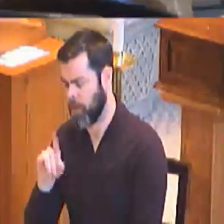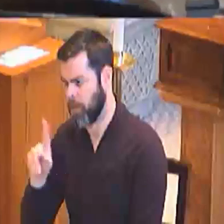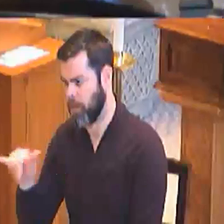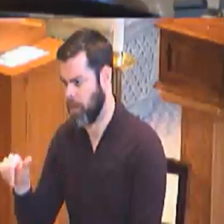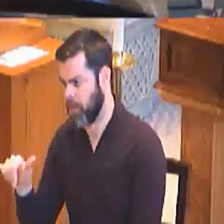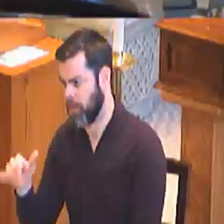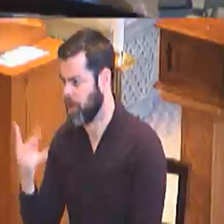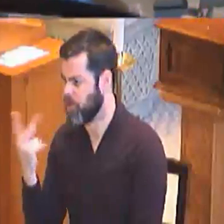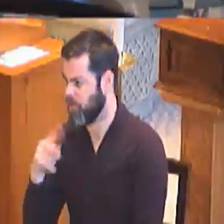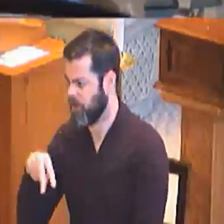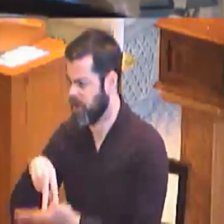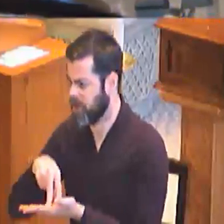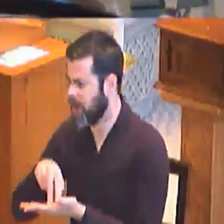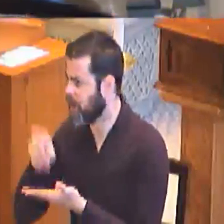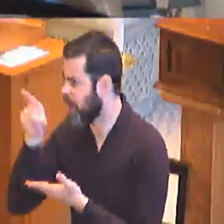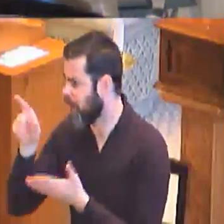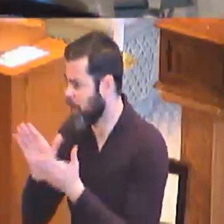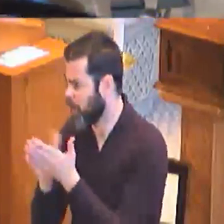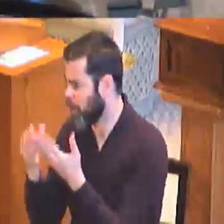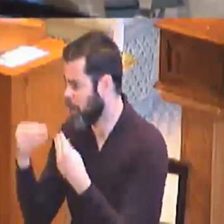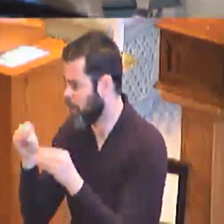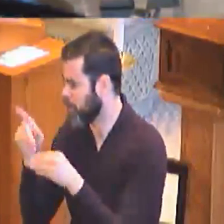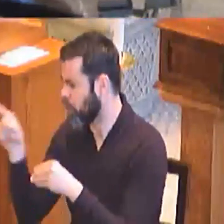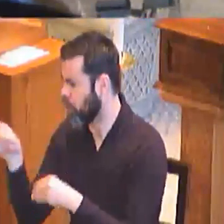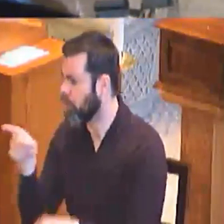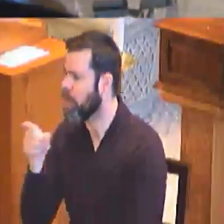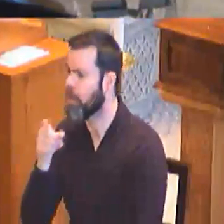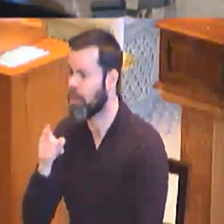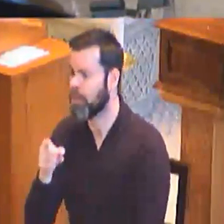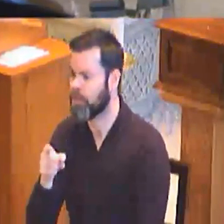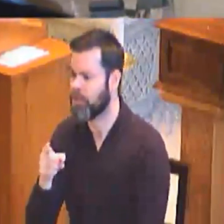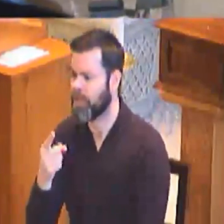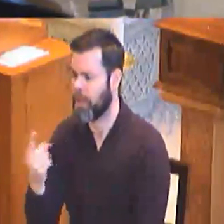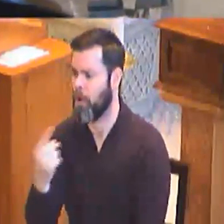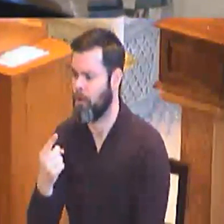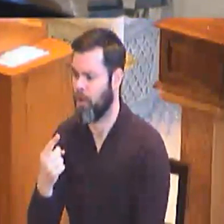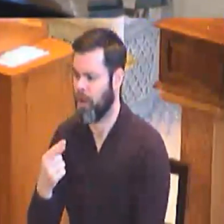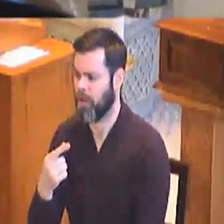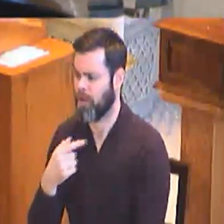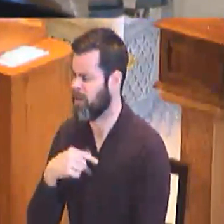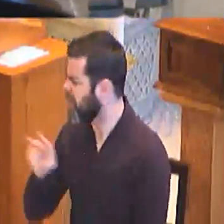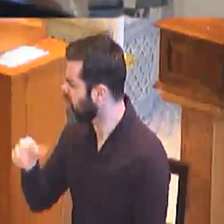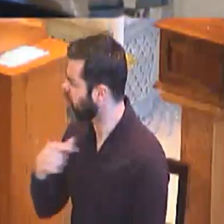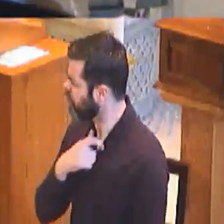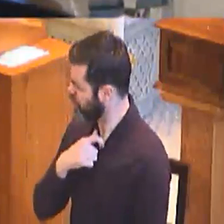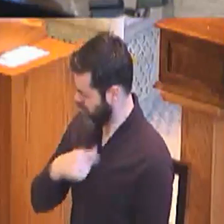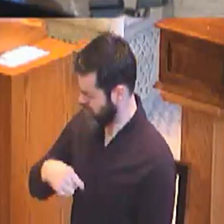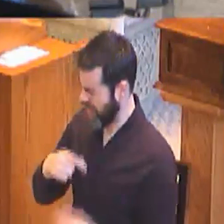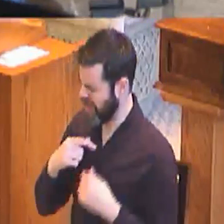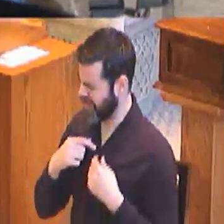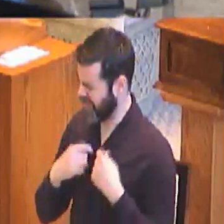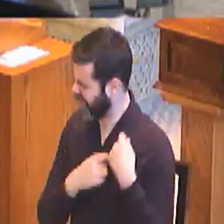in the bookstore, and then the next thing that happened, of course, was she started to straighten my tie and pull a little string out from over here, and I